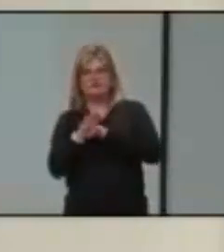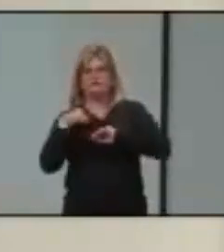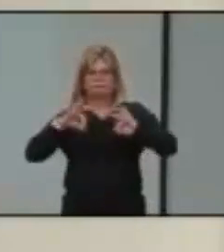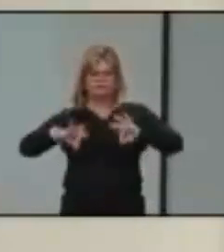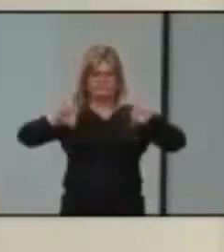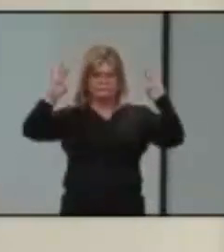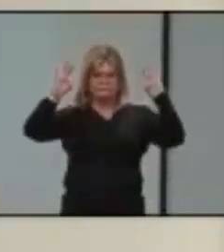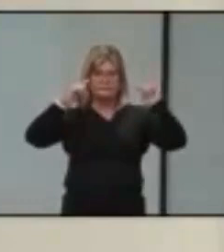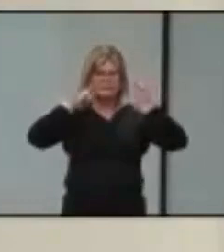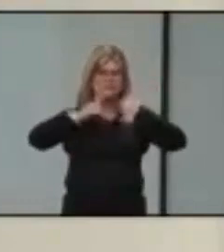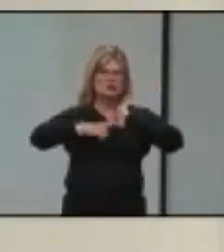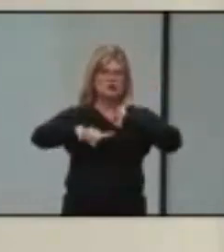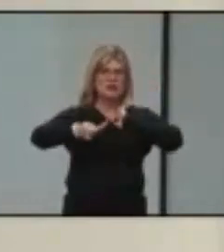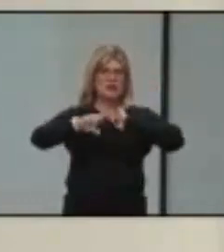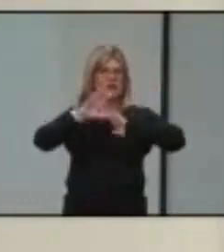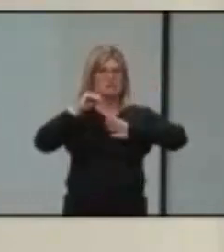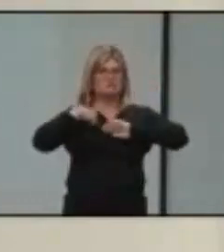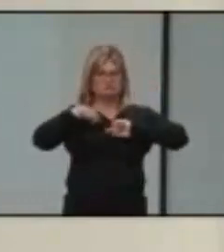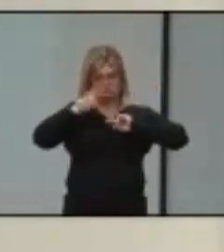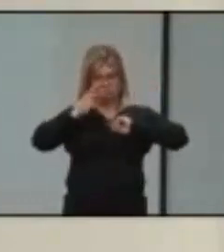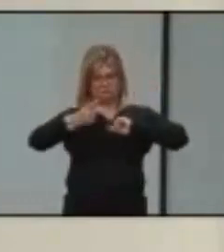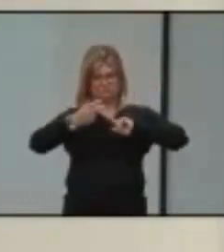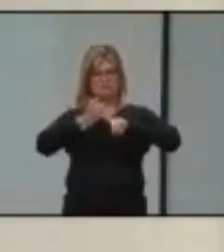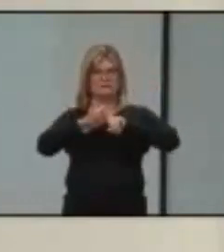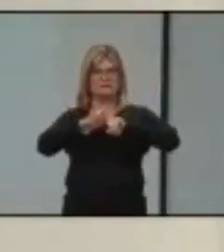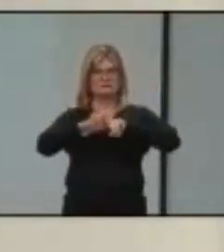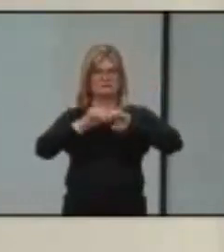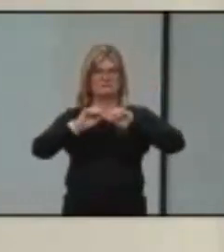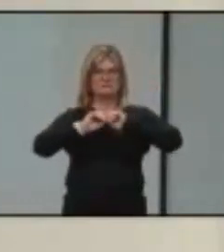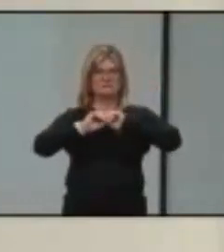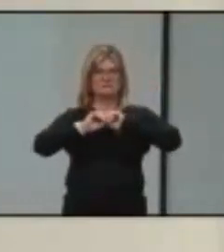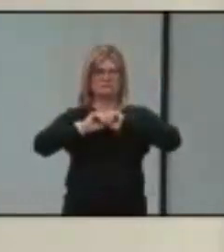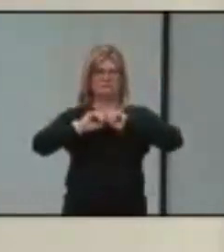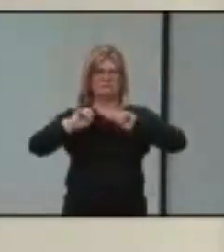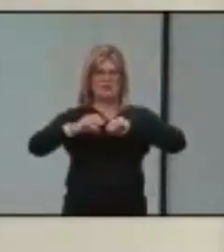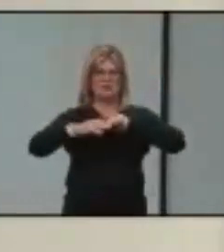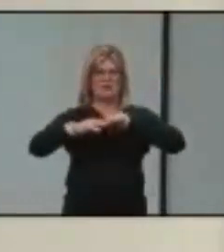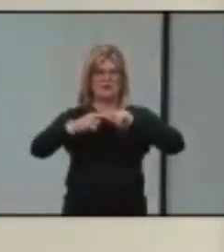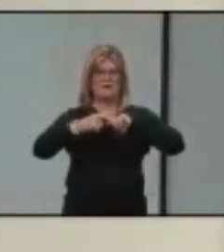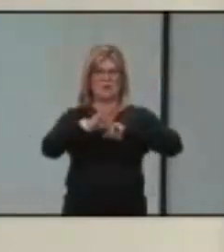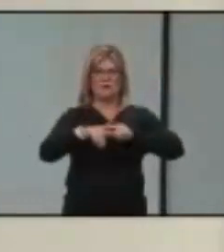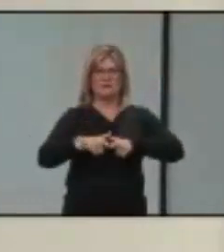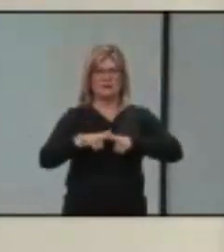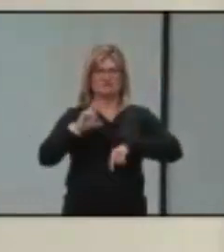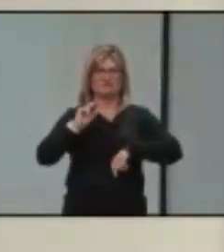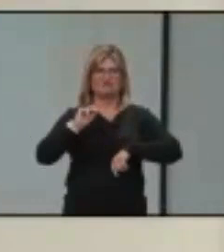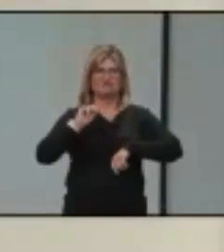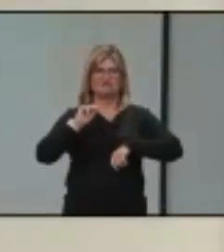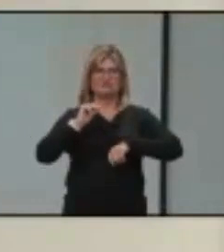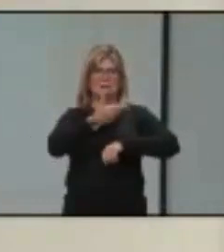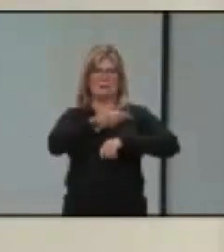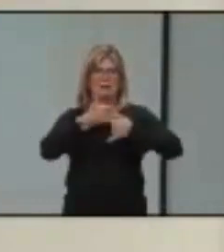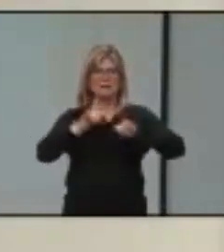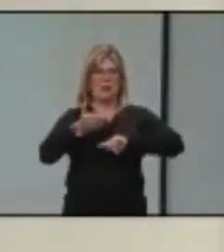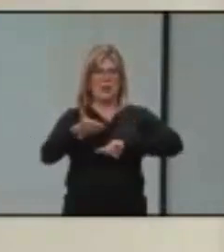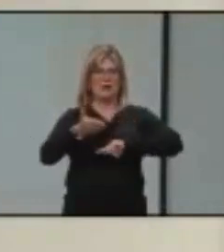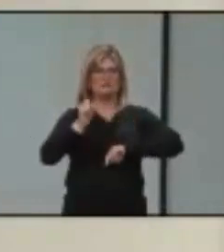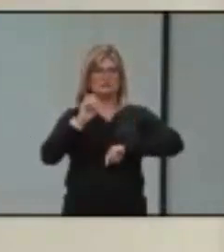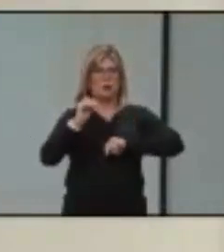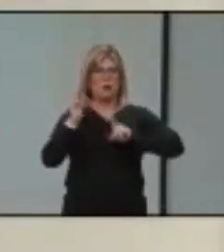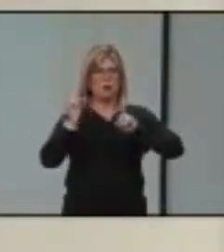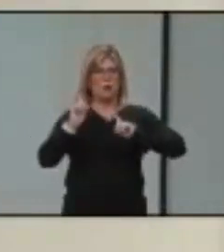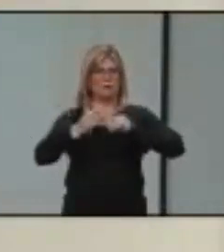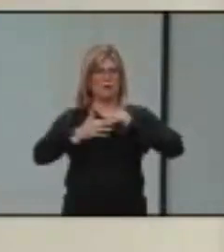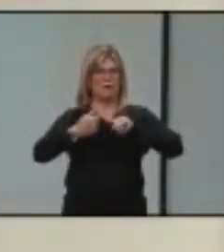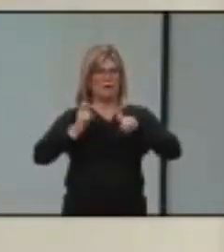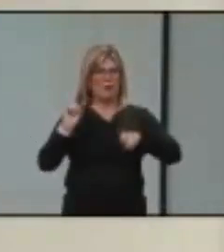the sheet. And I immediately see there's absolutely nothing coming from her vagina. So baby's still in there, right? So then where is she bleeding